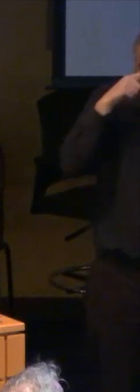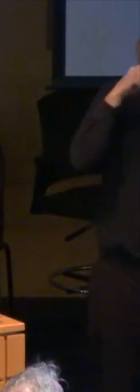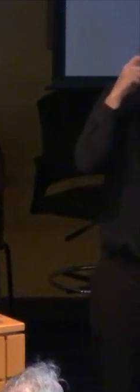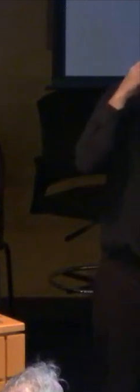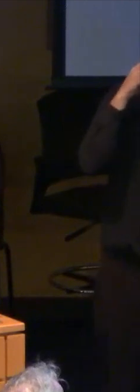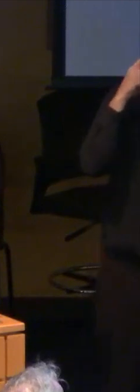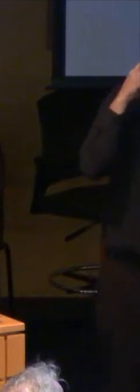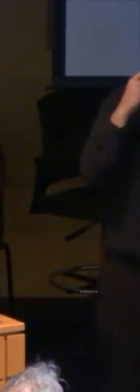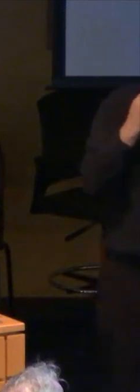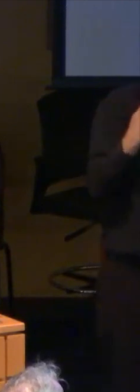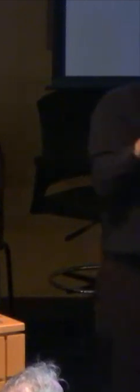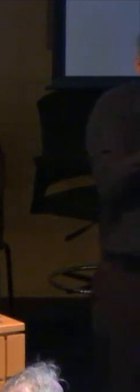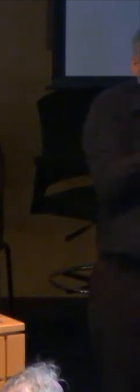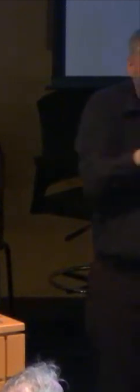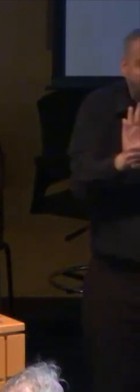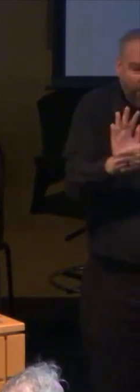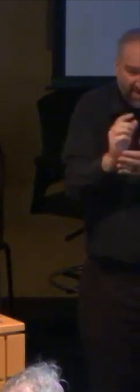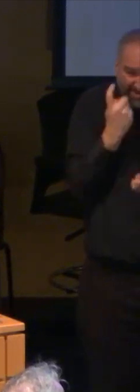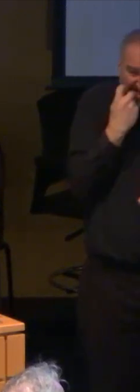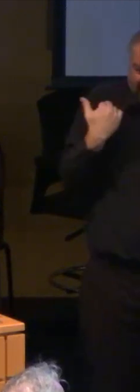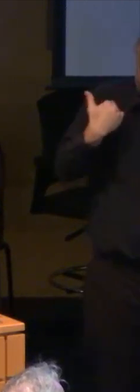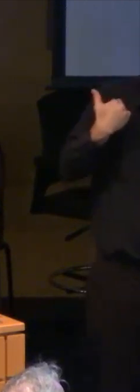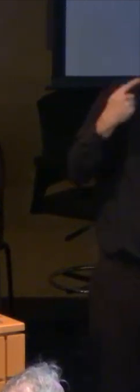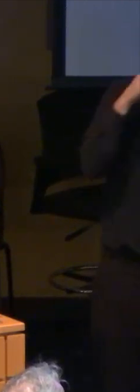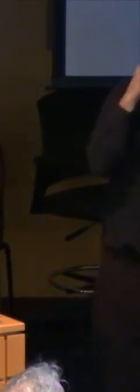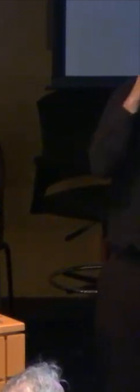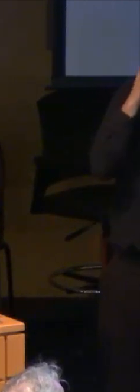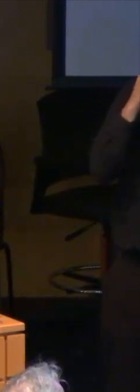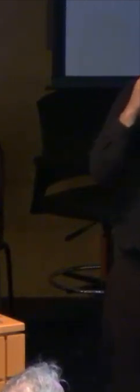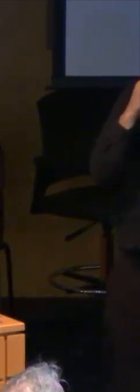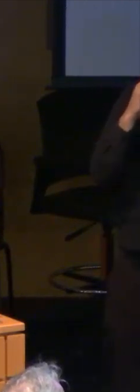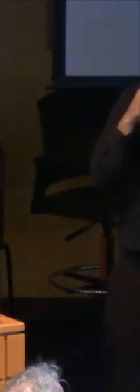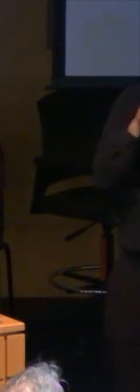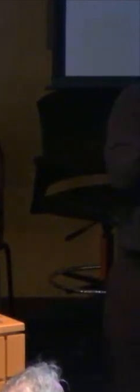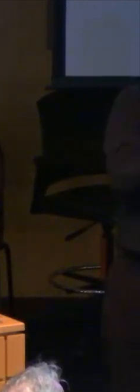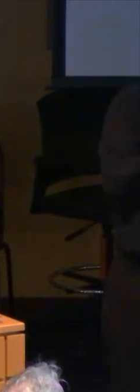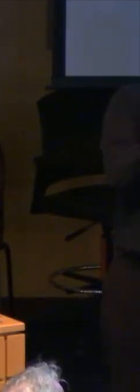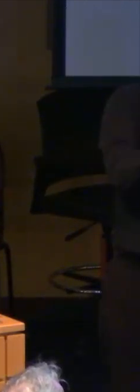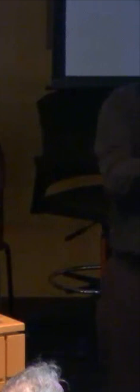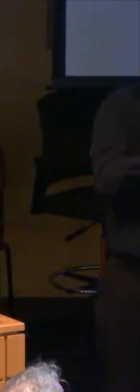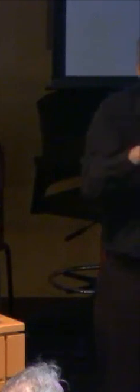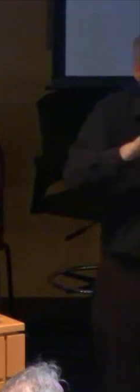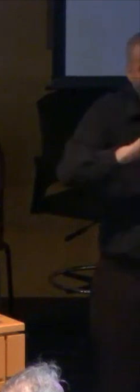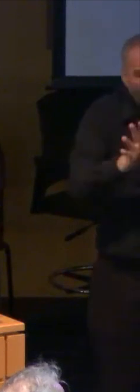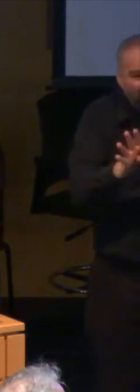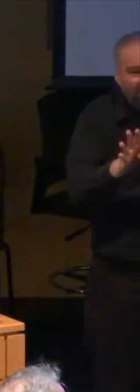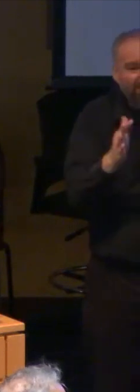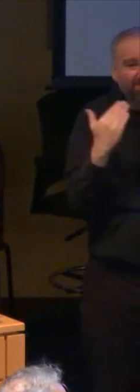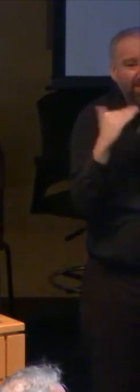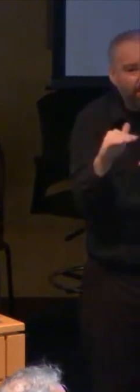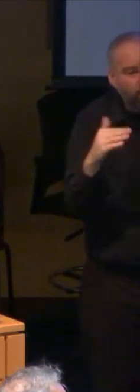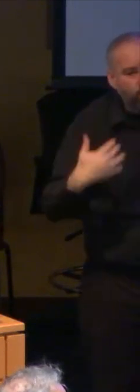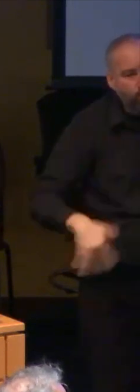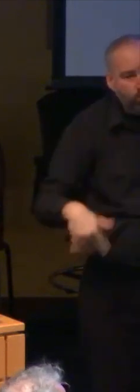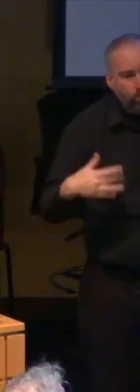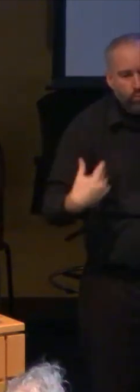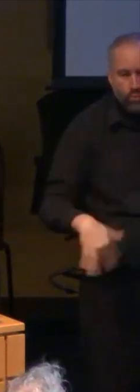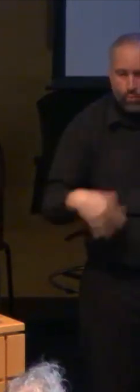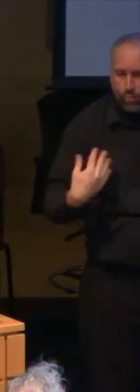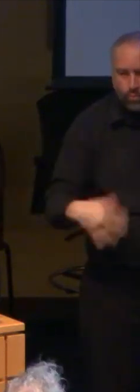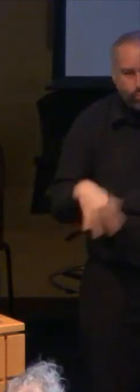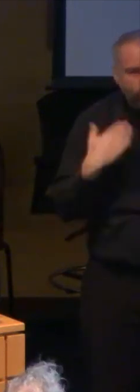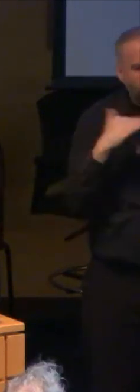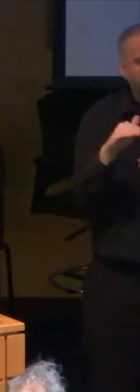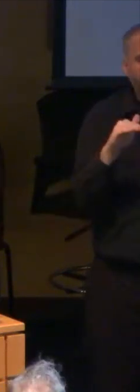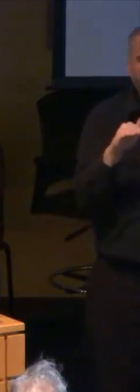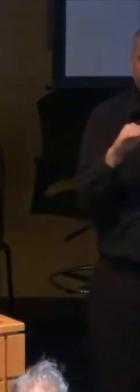because we were there for so long, in part due to COVID restrictions and just reduced flights, everything. We had